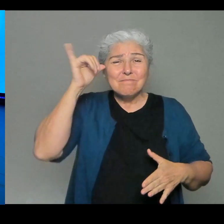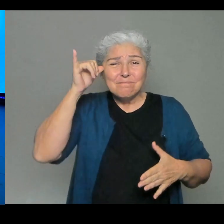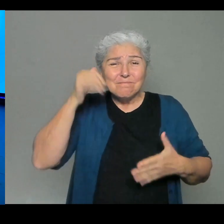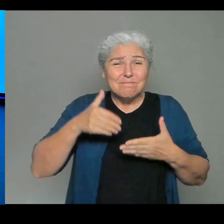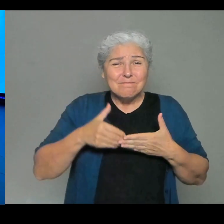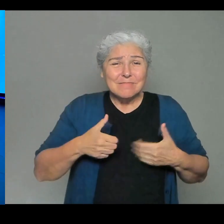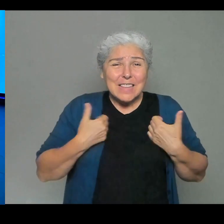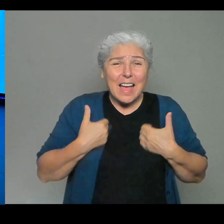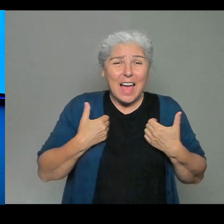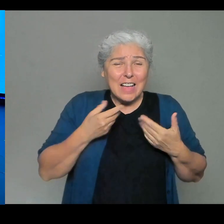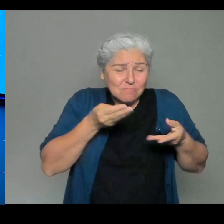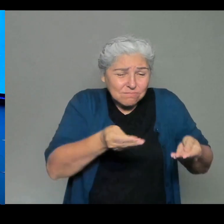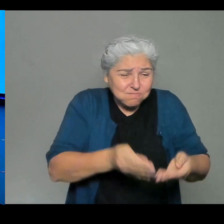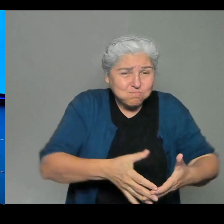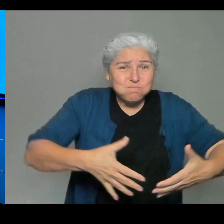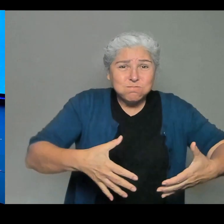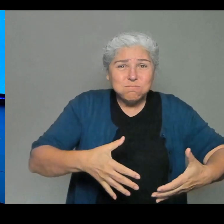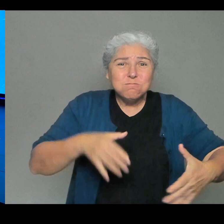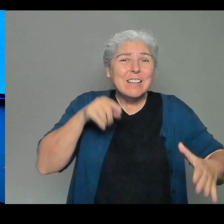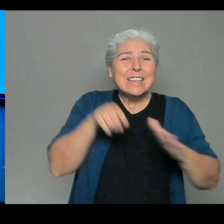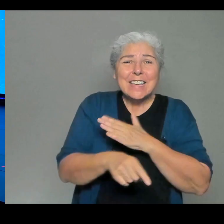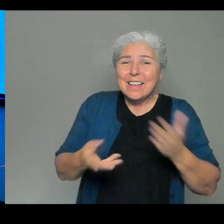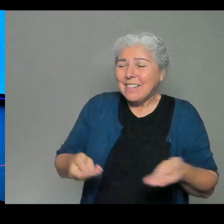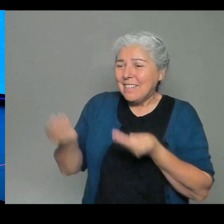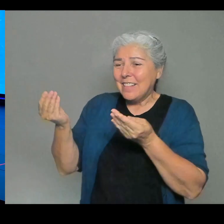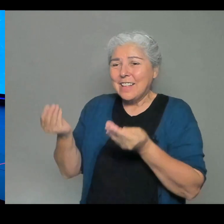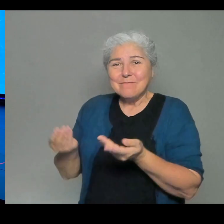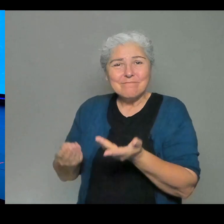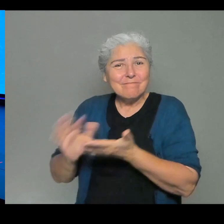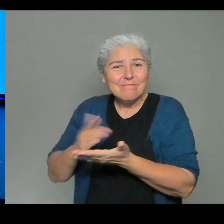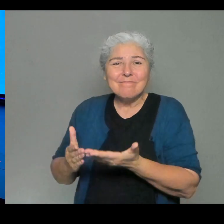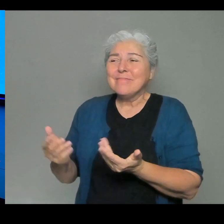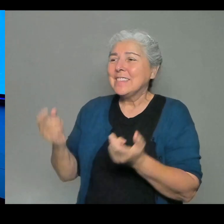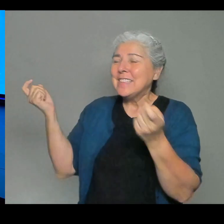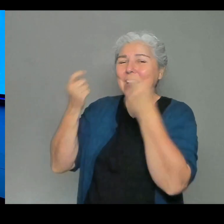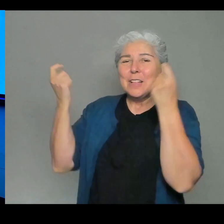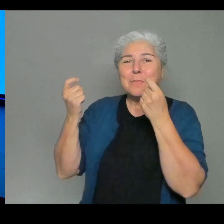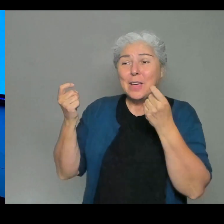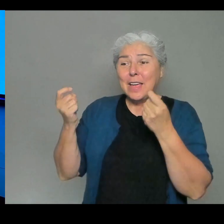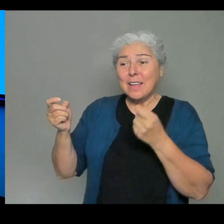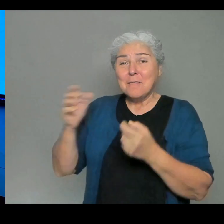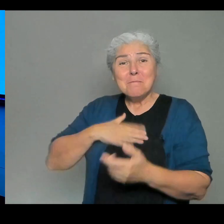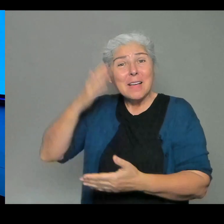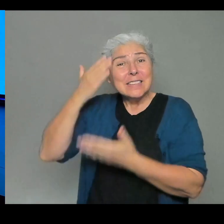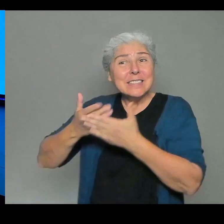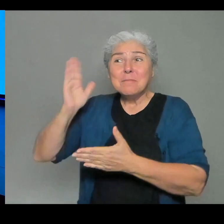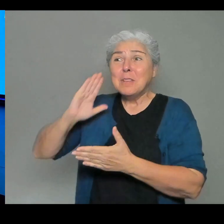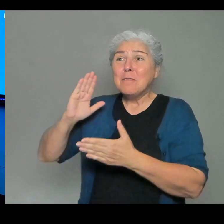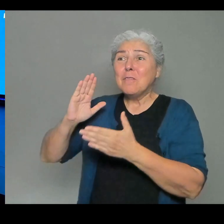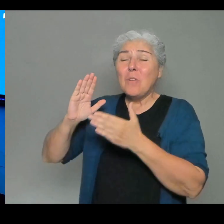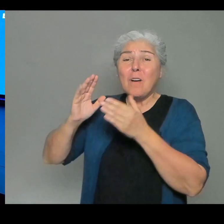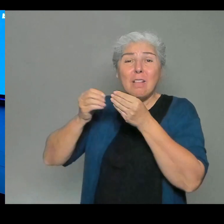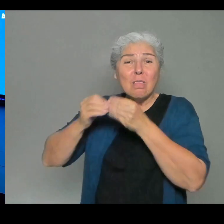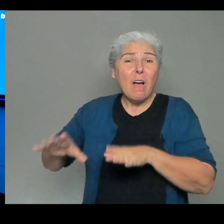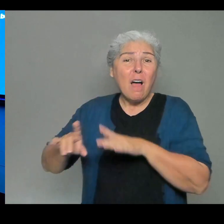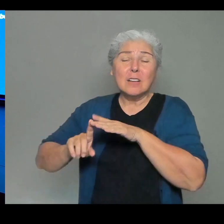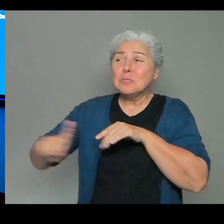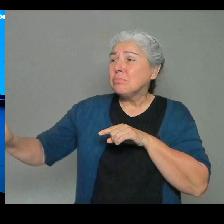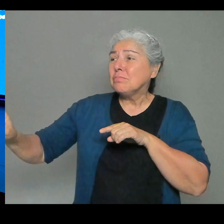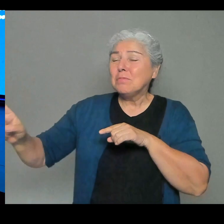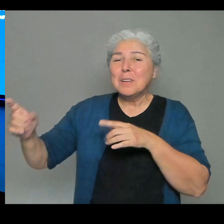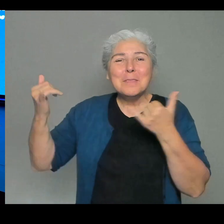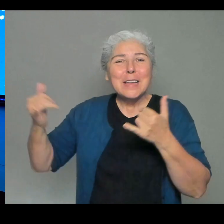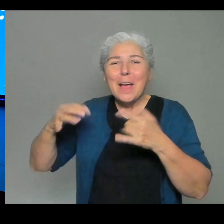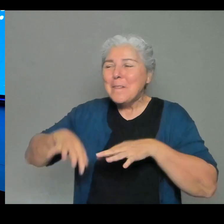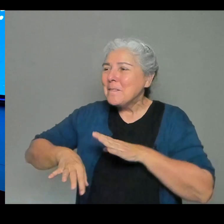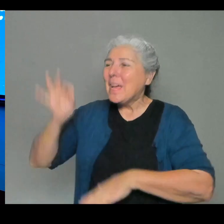son was dead and he is alive. He was lost and he is found. Then they began to be merry. You know what the Bible says?